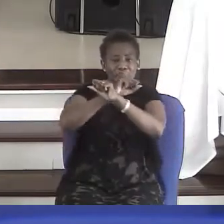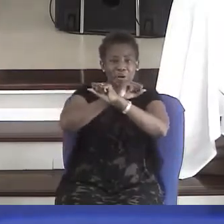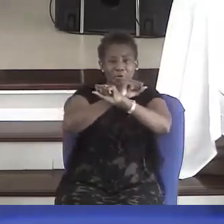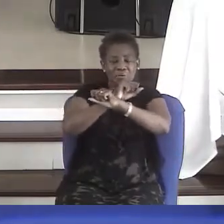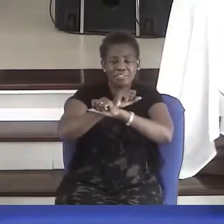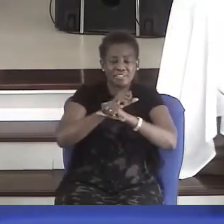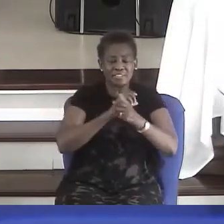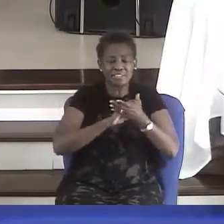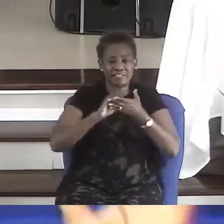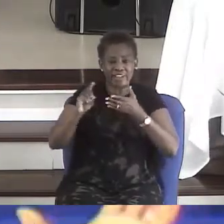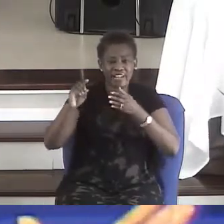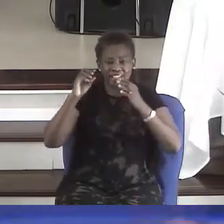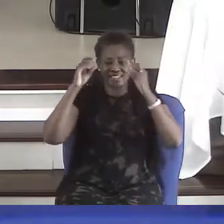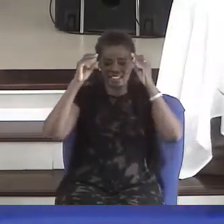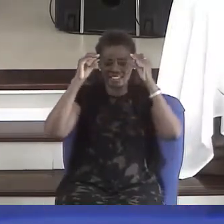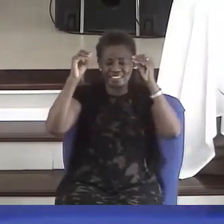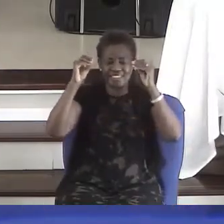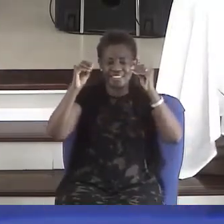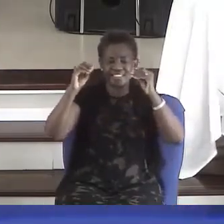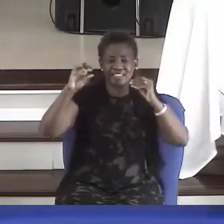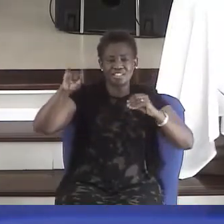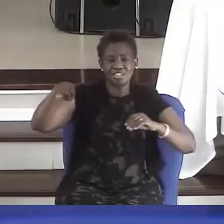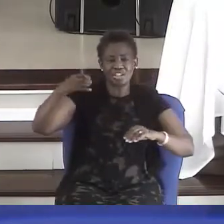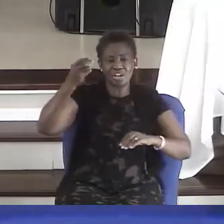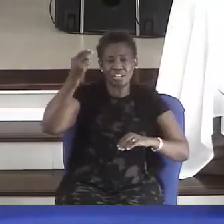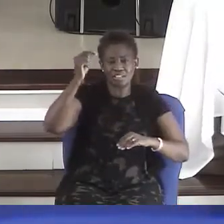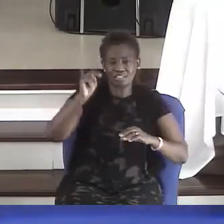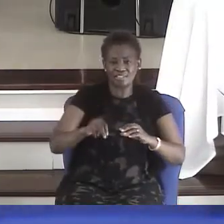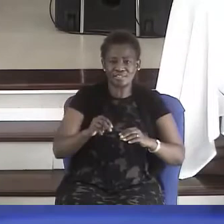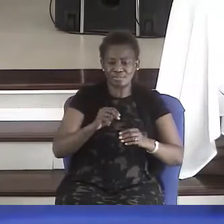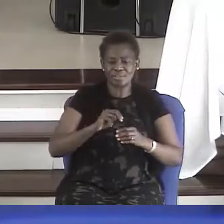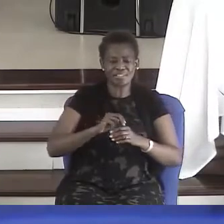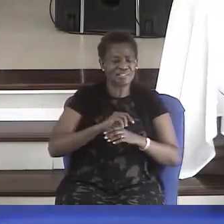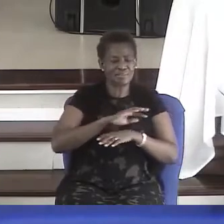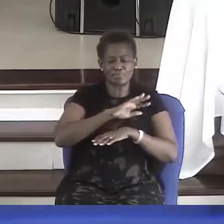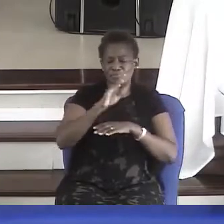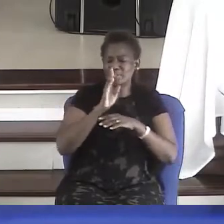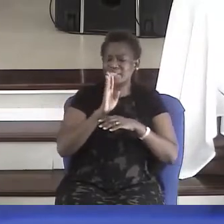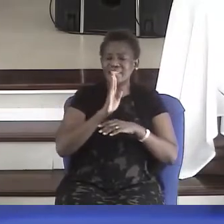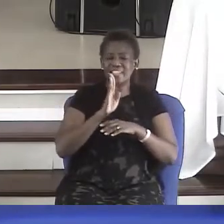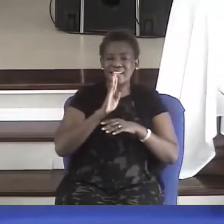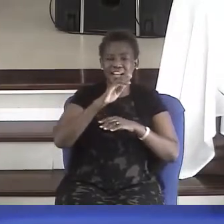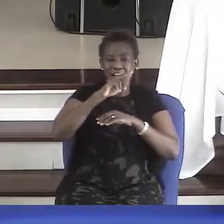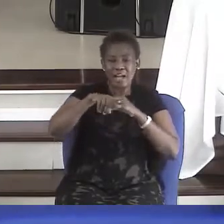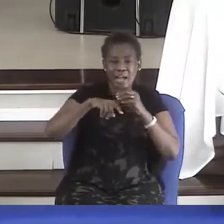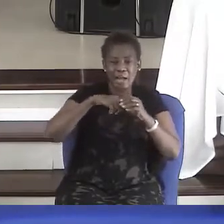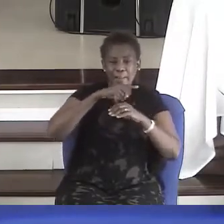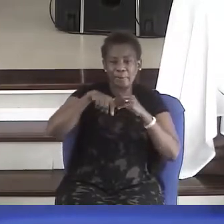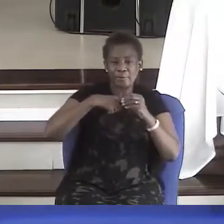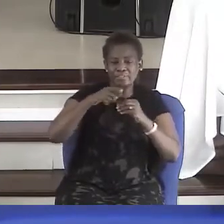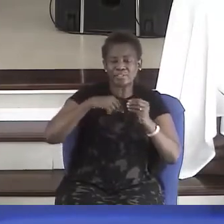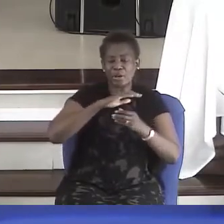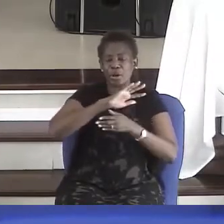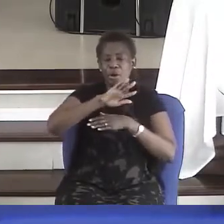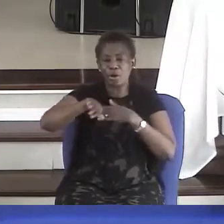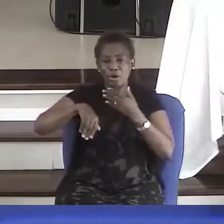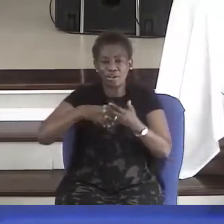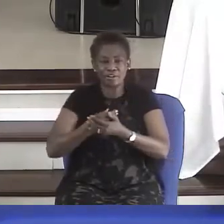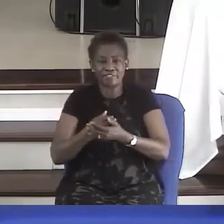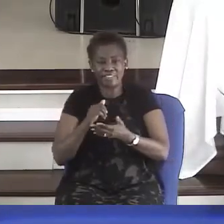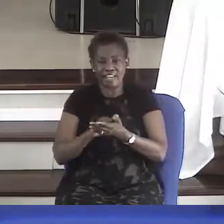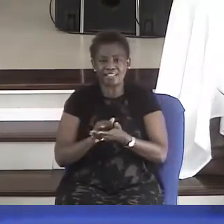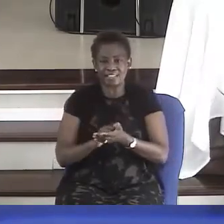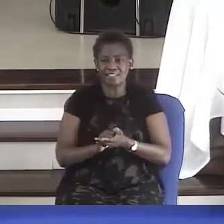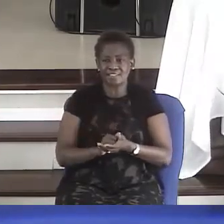teaching. John was all over the place. And you know what is beautiful? Is that John was not just telling you it is